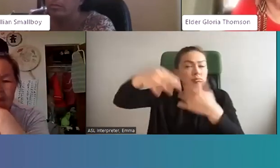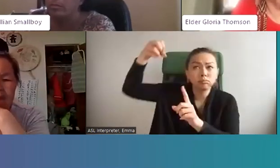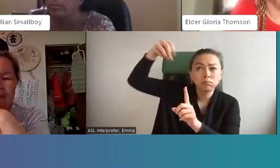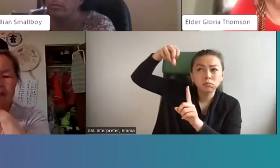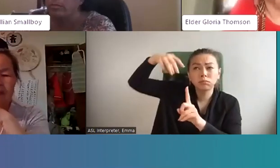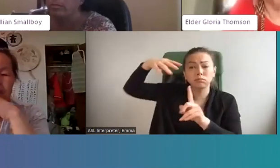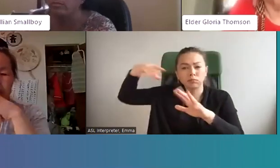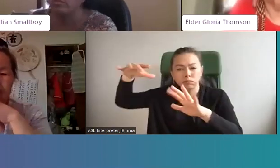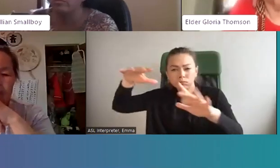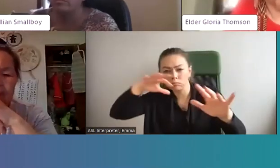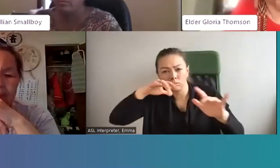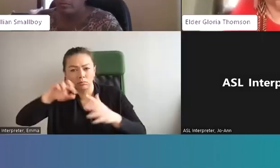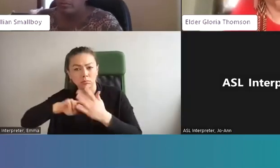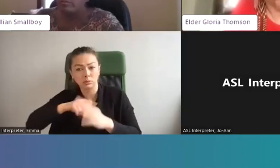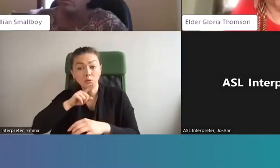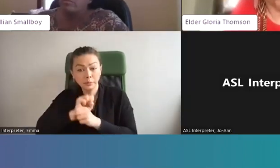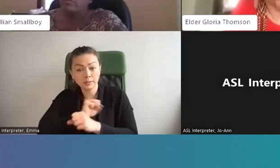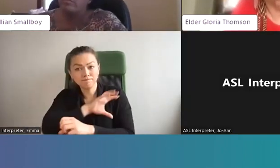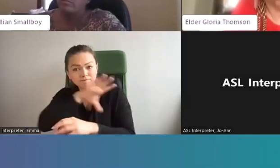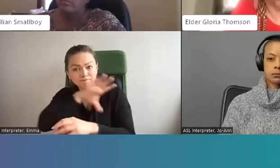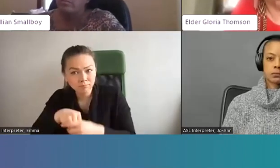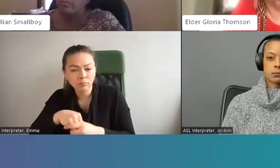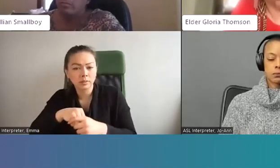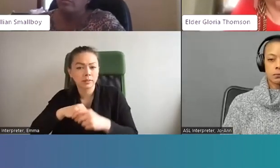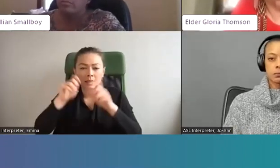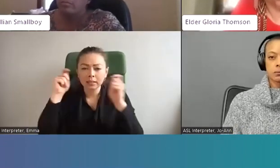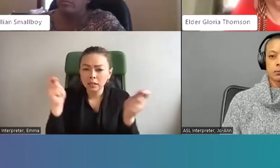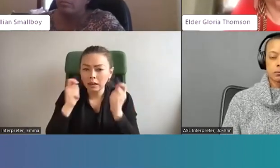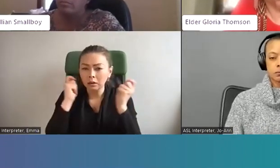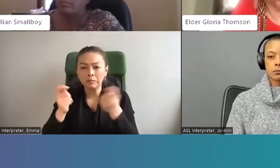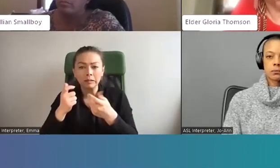like participating in ceremonies all the time, and that's how I came to know.